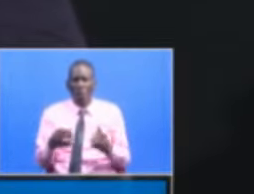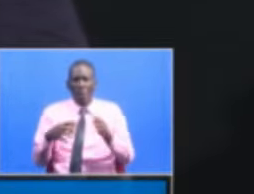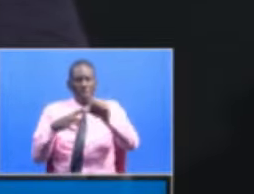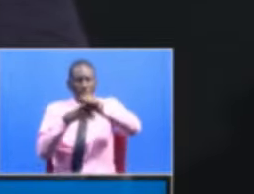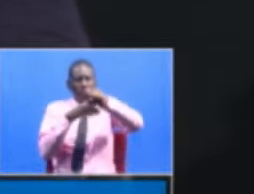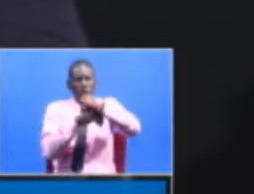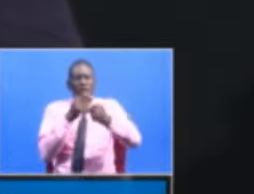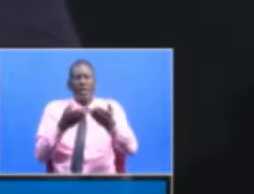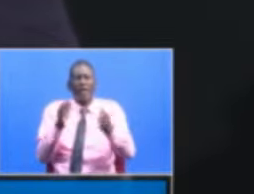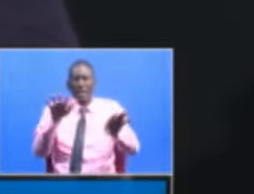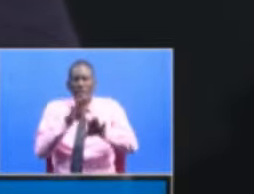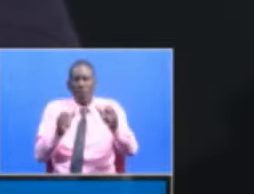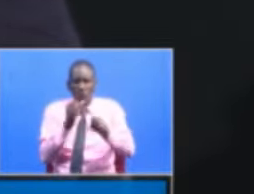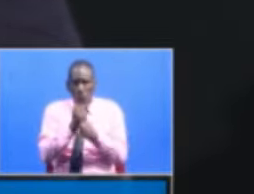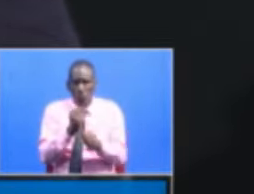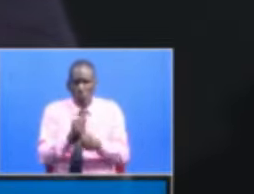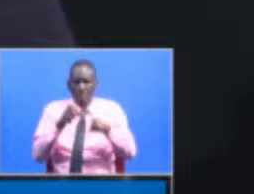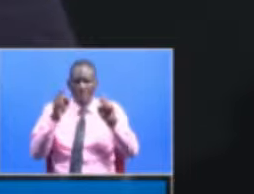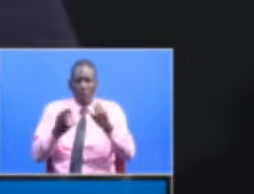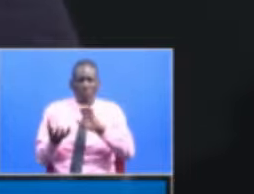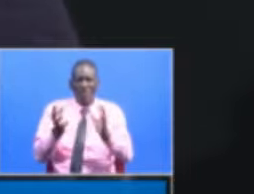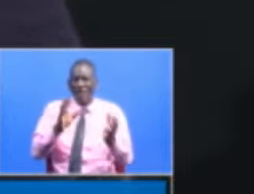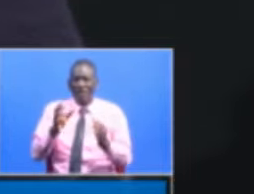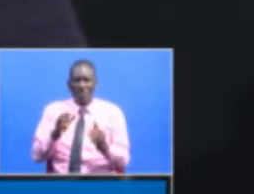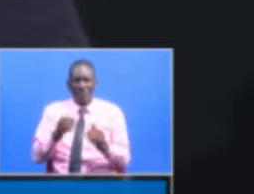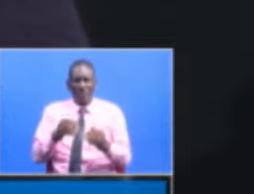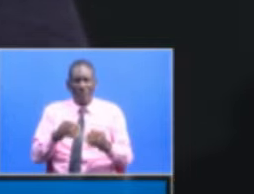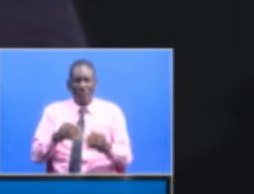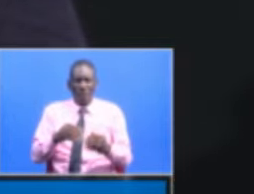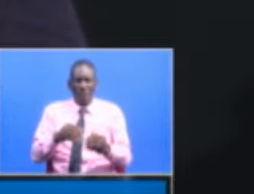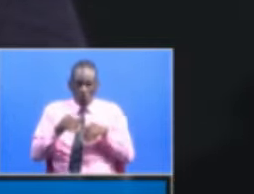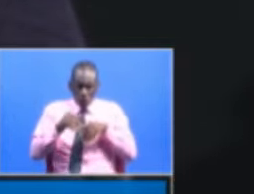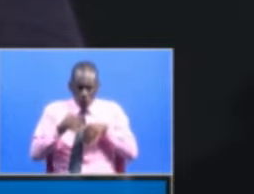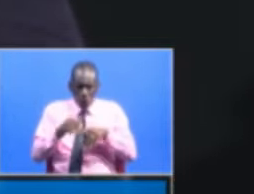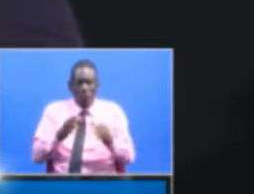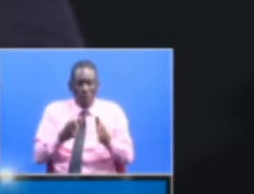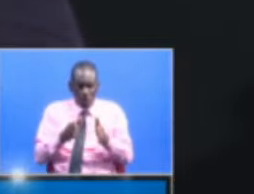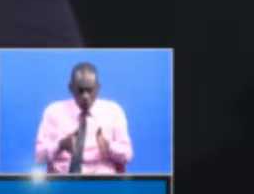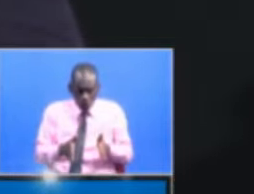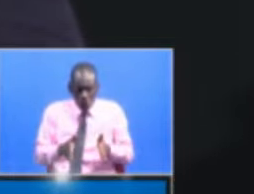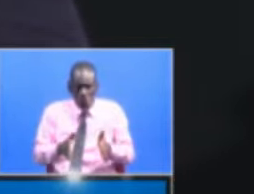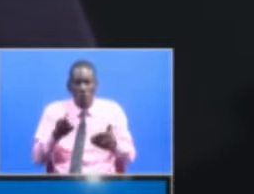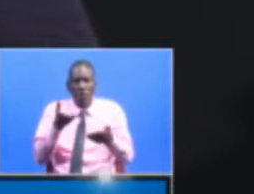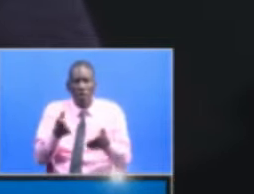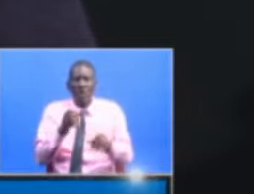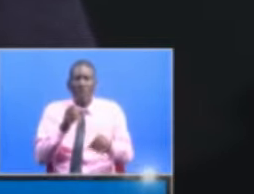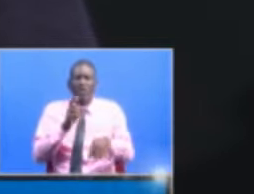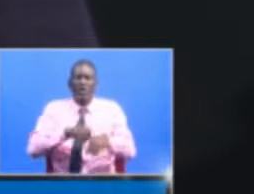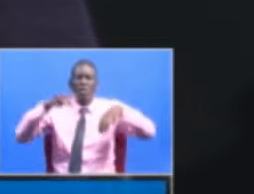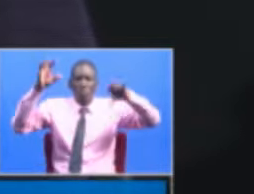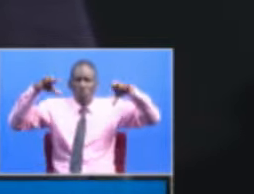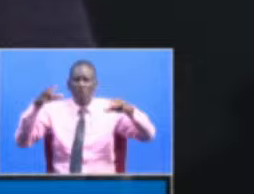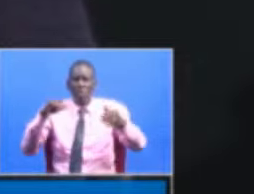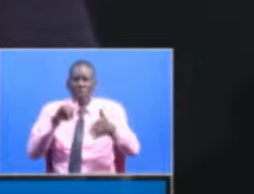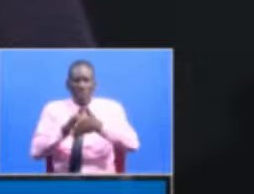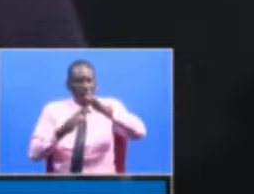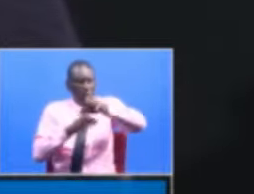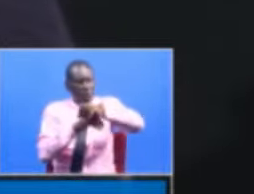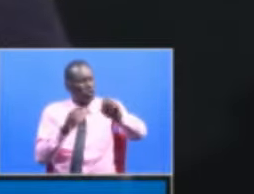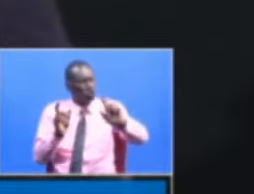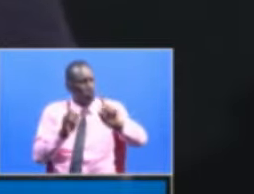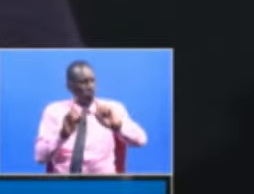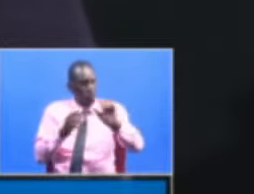doing, it has to be climate-proof infrastructure, so that when the rain comes, that bridge is not washed away and then